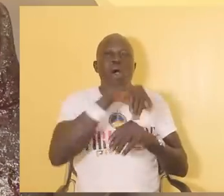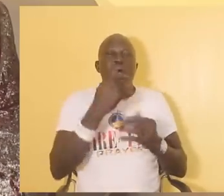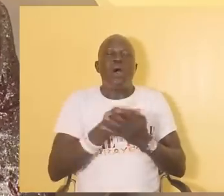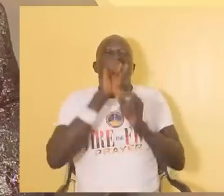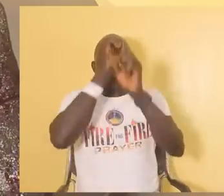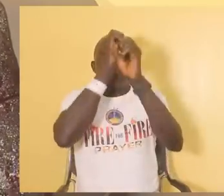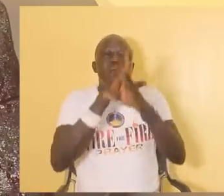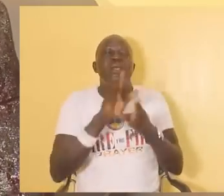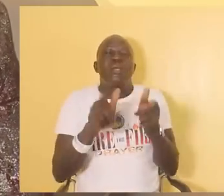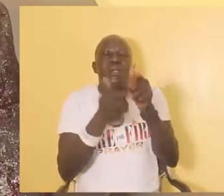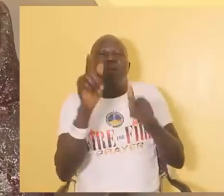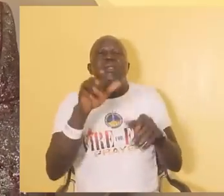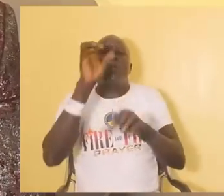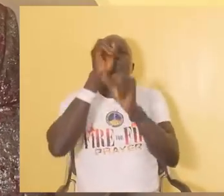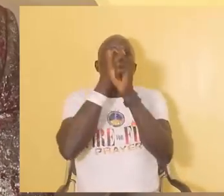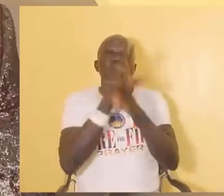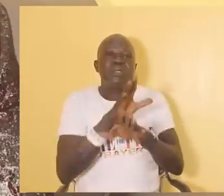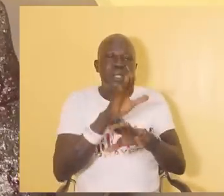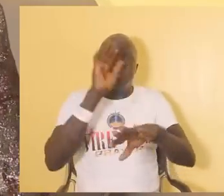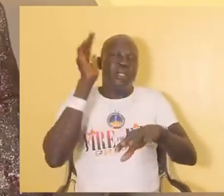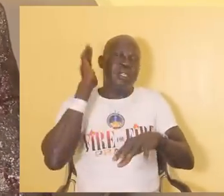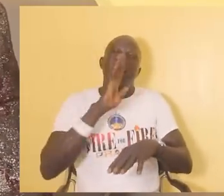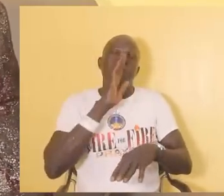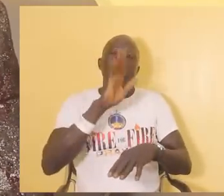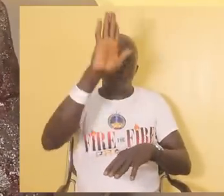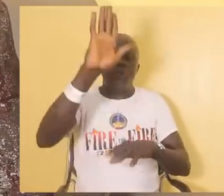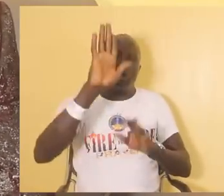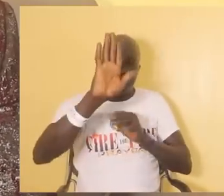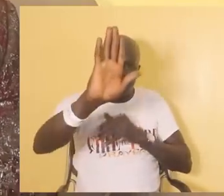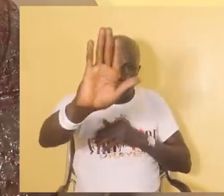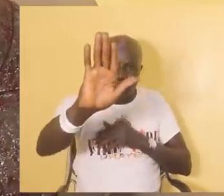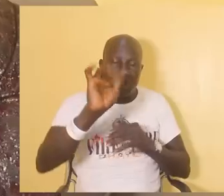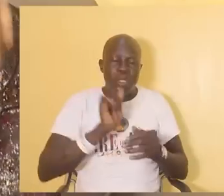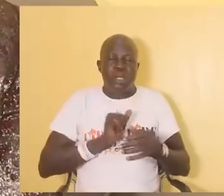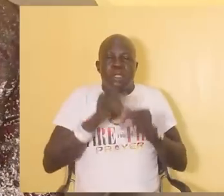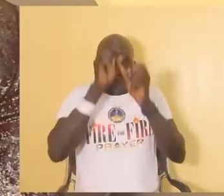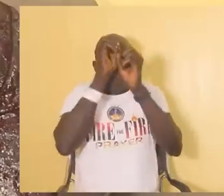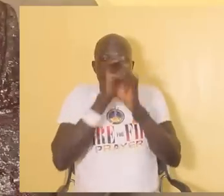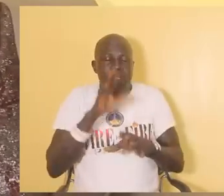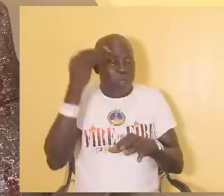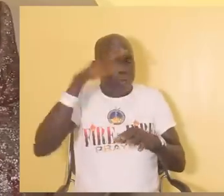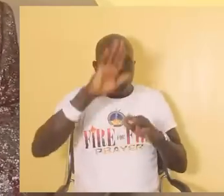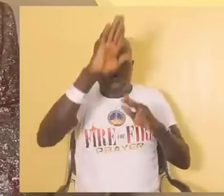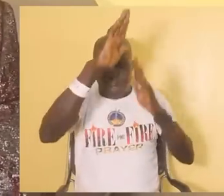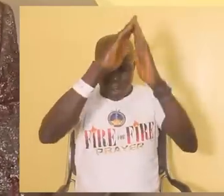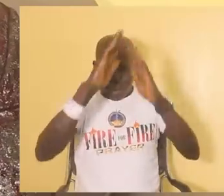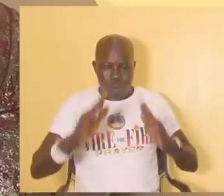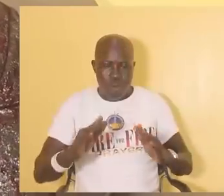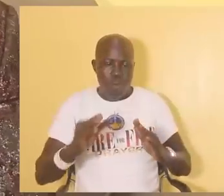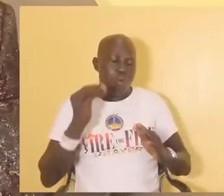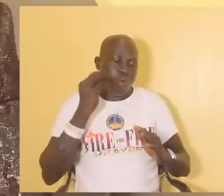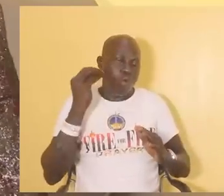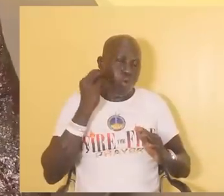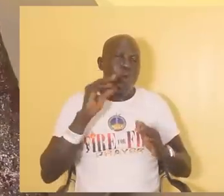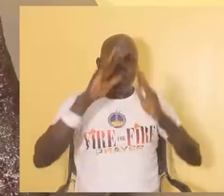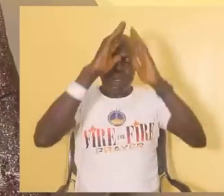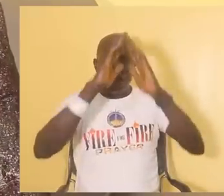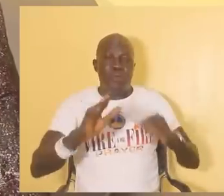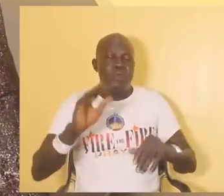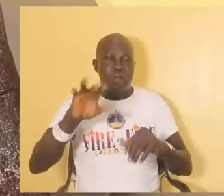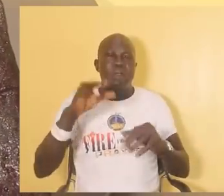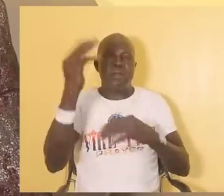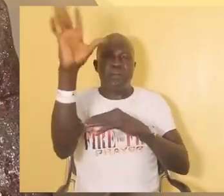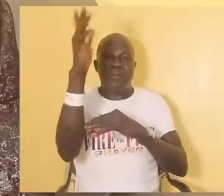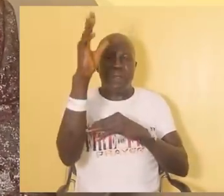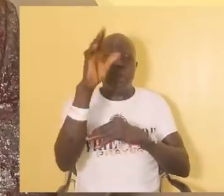la wo ye. All this great blessing. O gbadọ je ti re. Must be yours. Ibukun ni fun oni ile. Blessed are thou at home. Ibukun ni fun oni oko. Blessed are